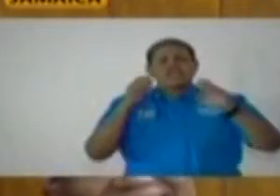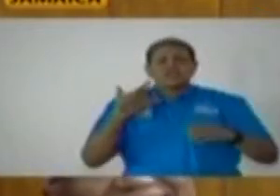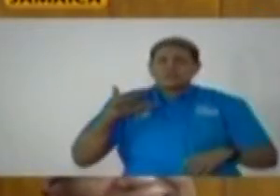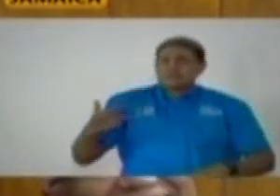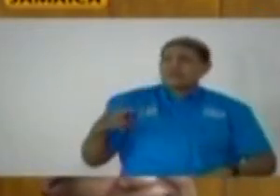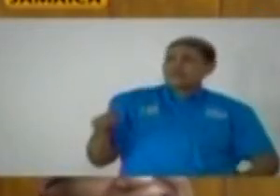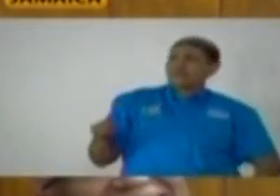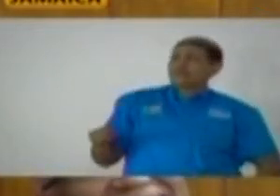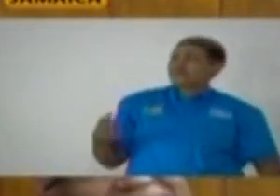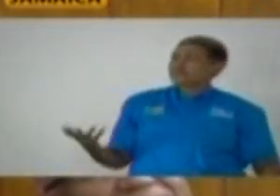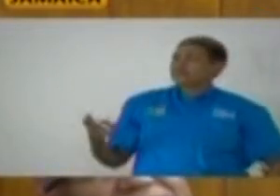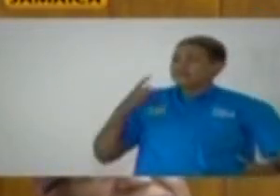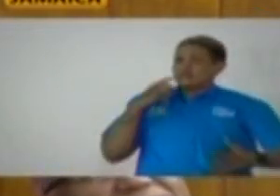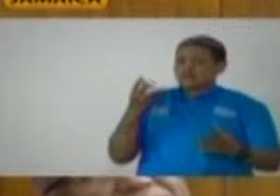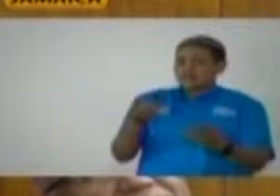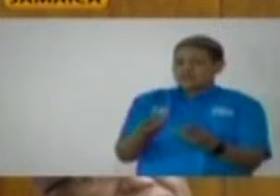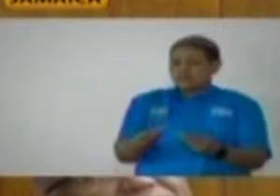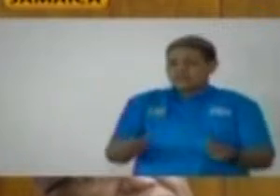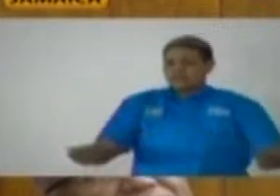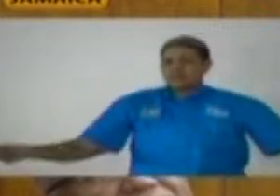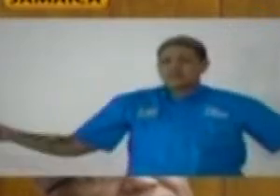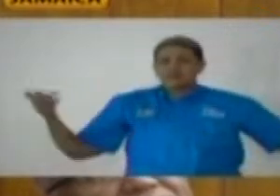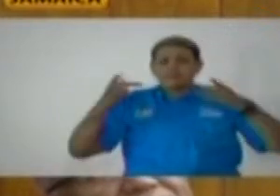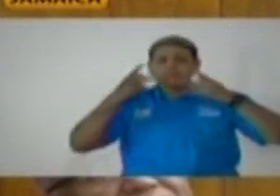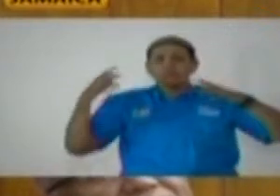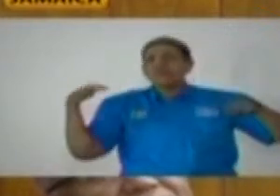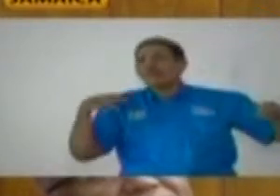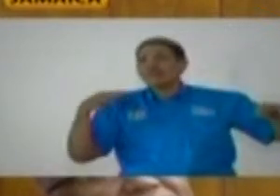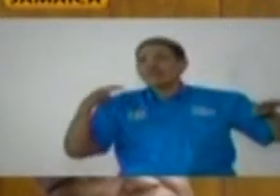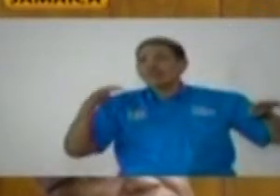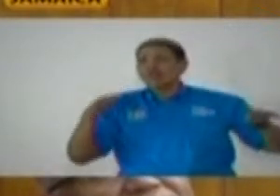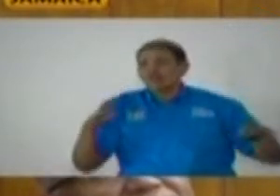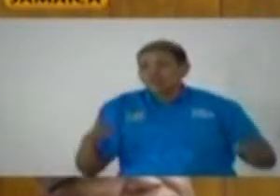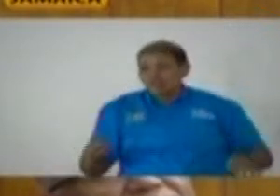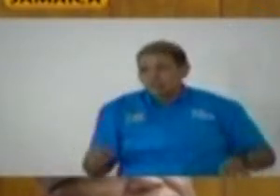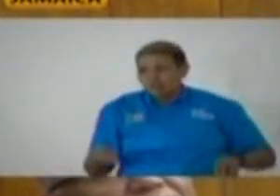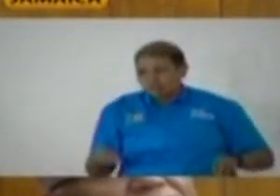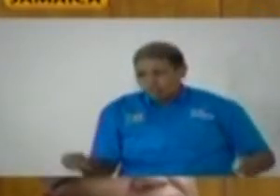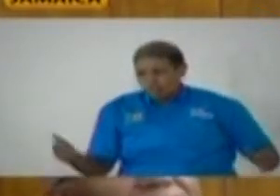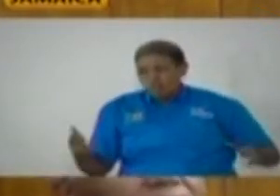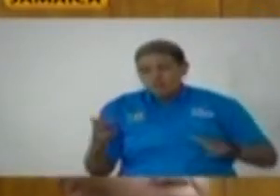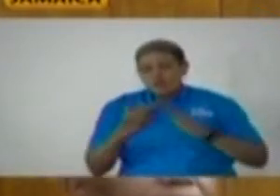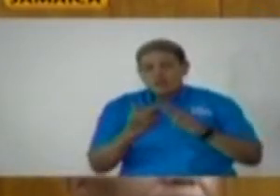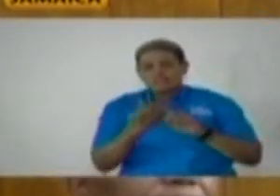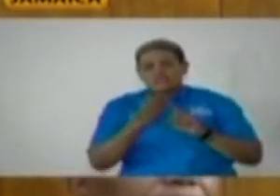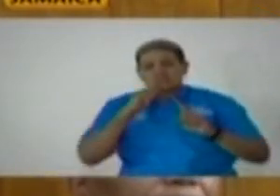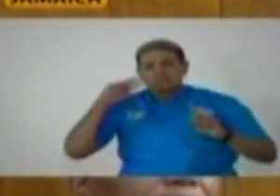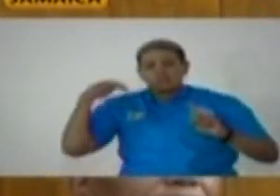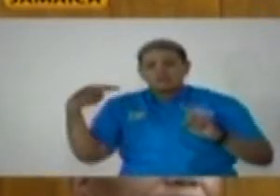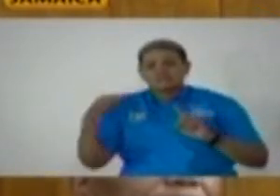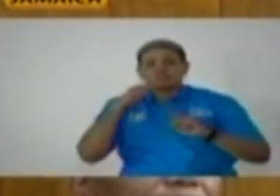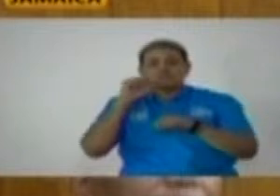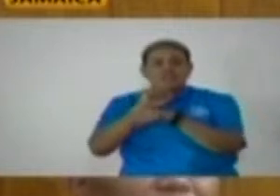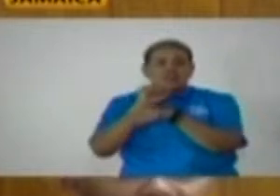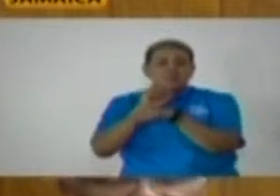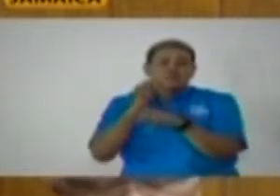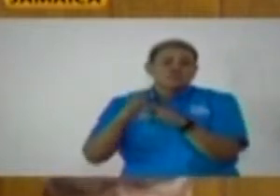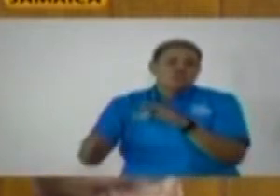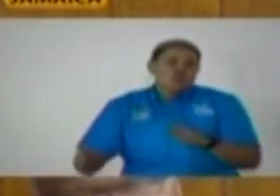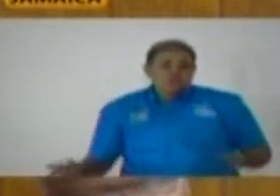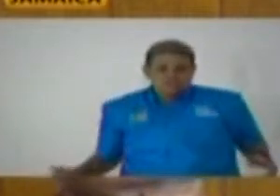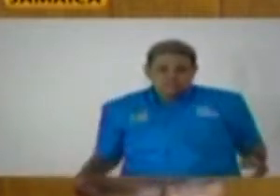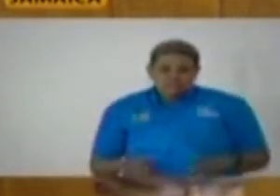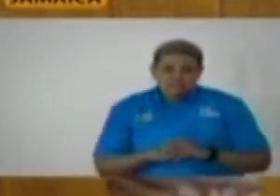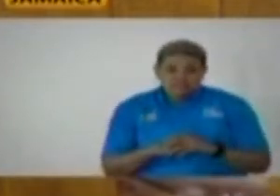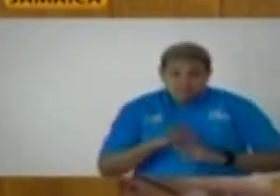has played out in the public domain around what I would call the perception of labor shortages.